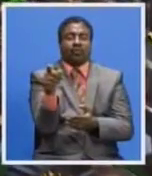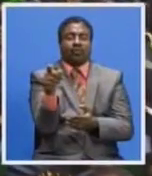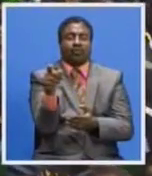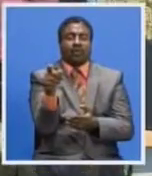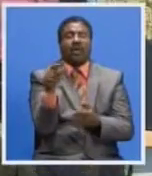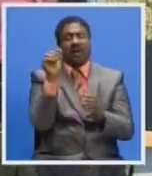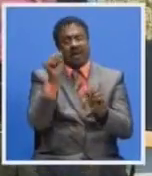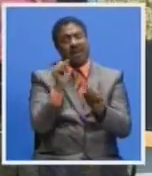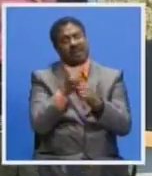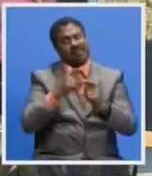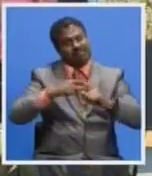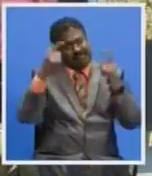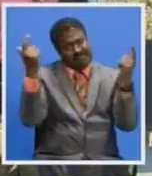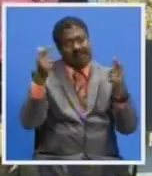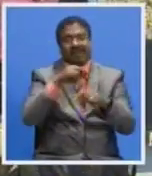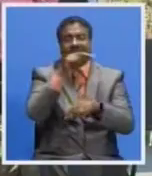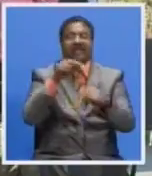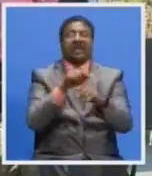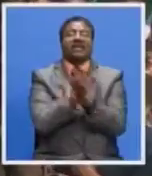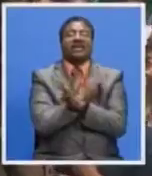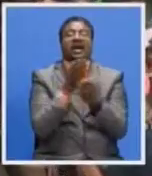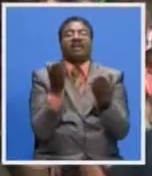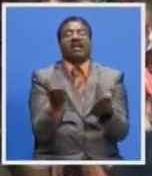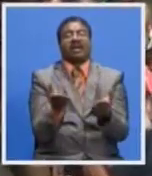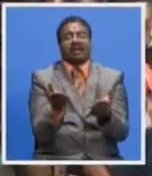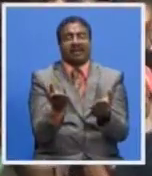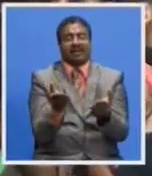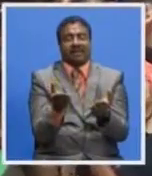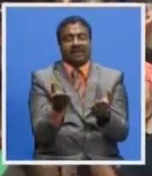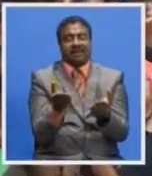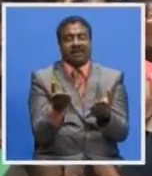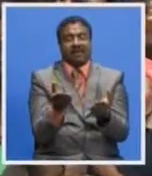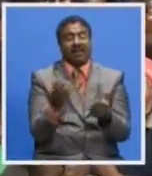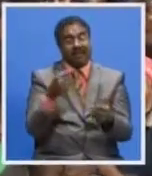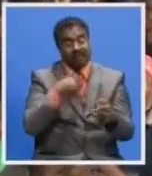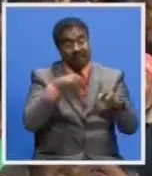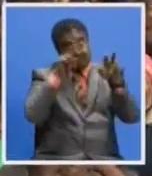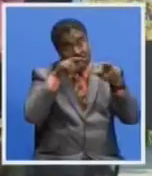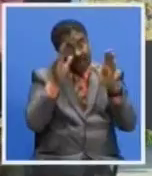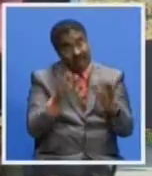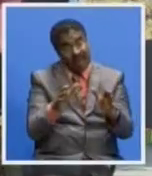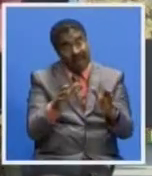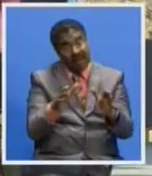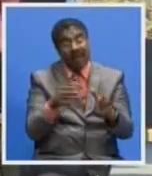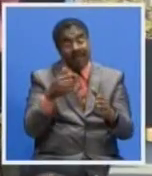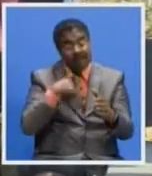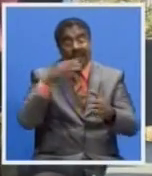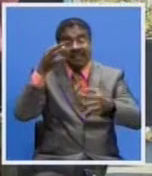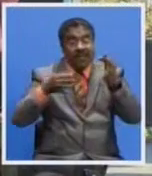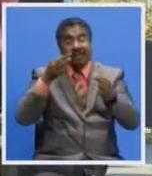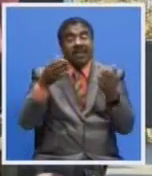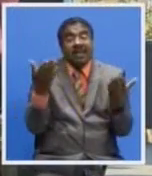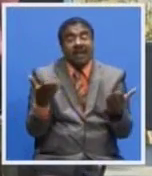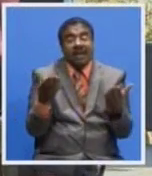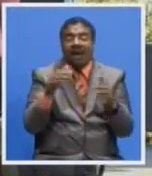nation, Zambia. I will work under my supervision when you give him the job. As a supervisor, I will make sure he delivers because my judgment will be based on what he delivers